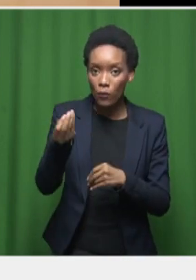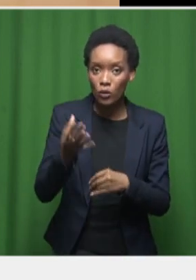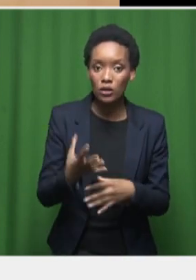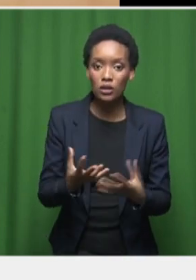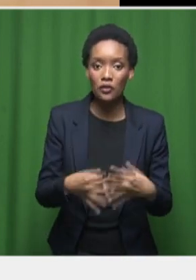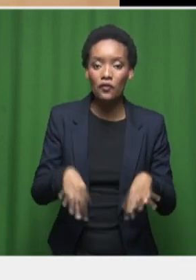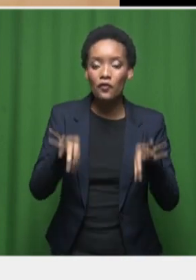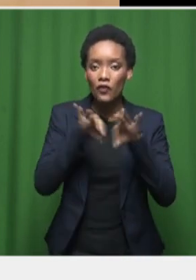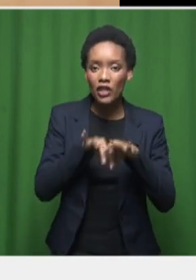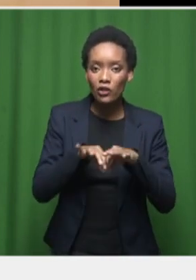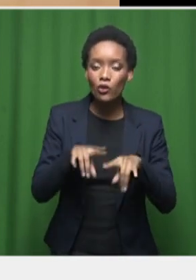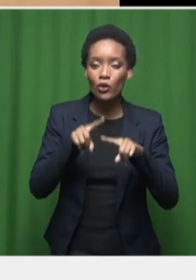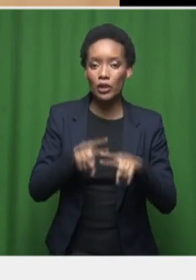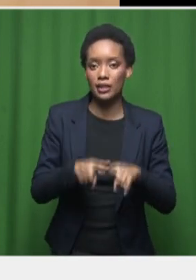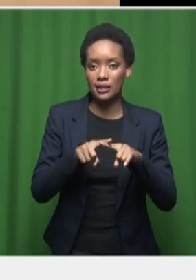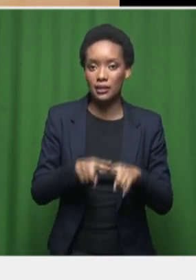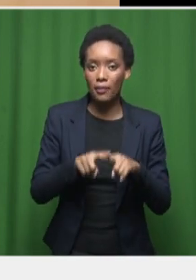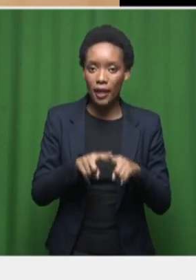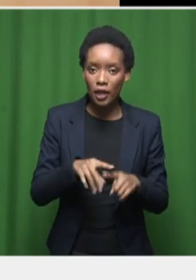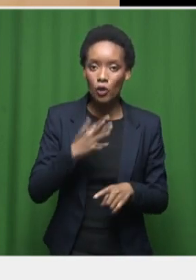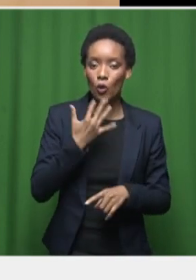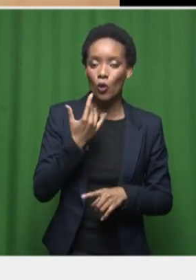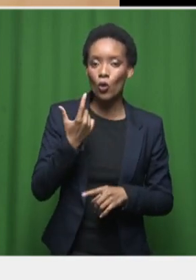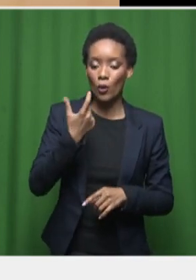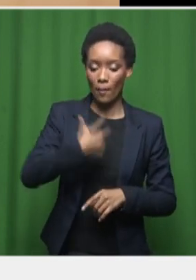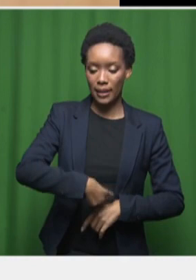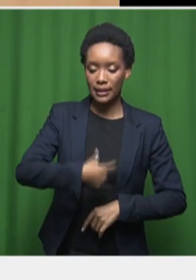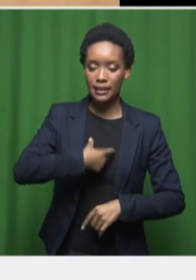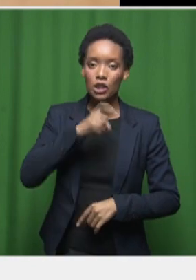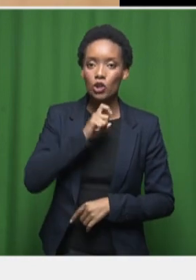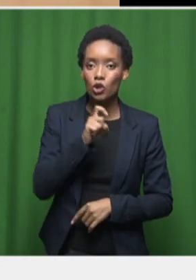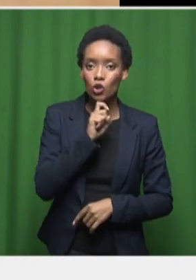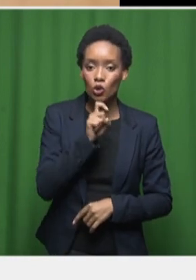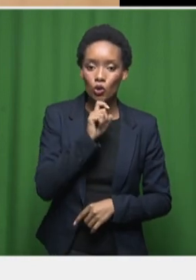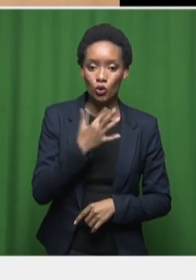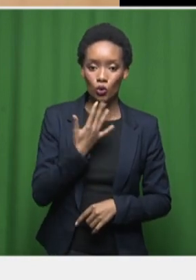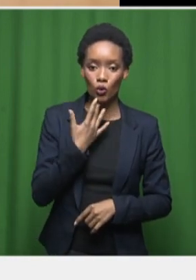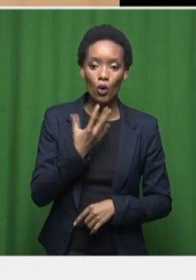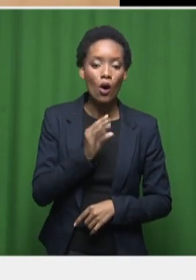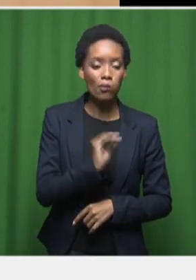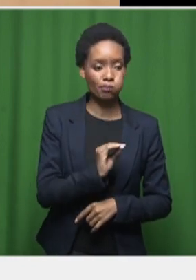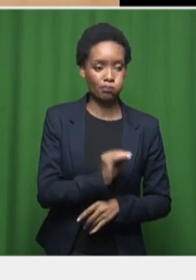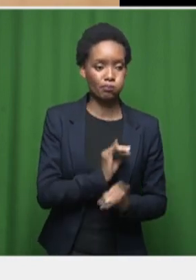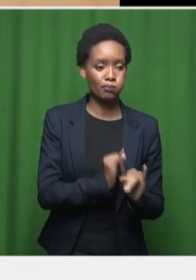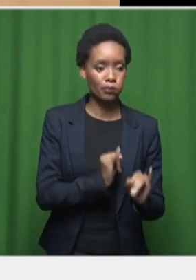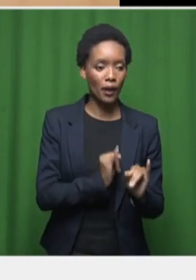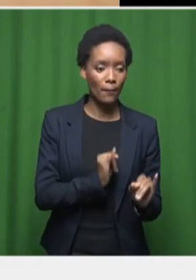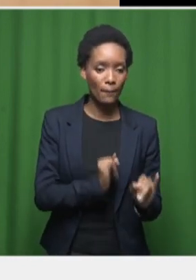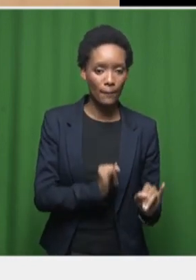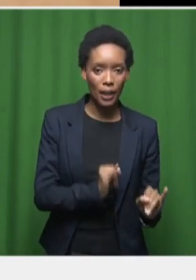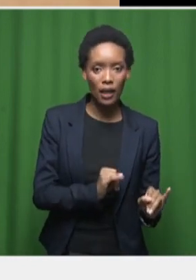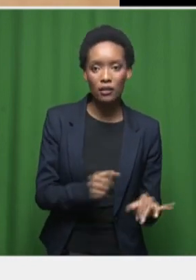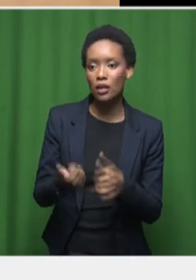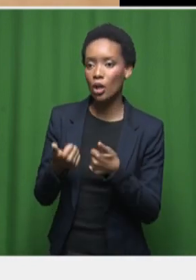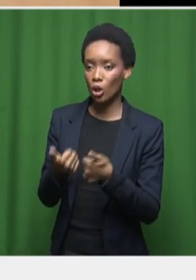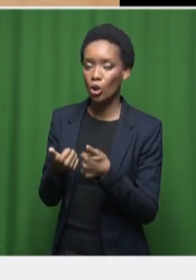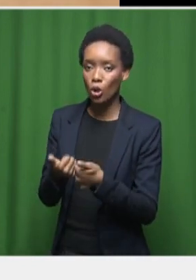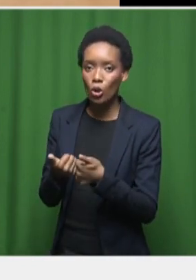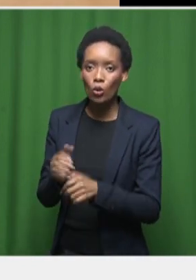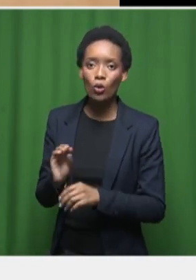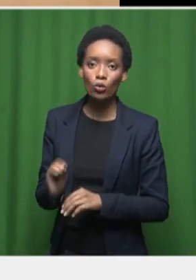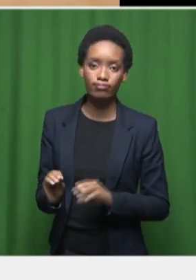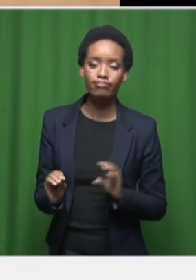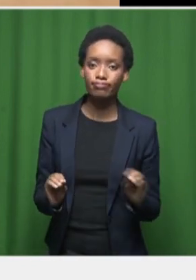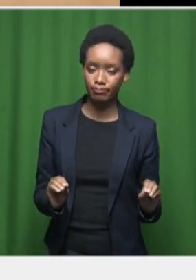only depend on who is actually using it. So we have the bad actors that we are all aware. We have the hackers, we have, those that